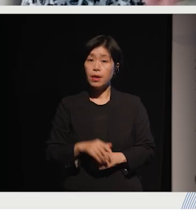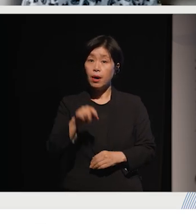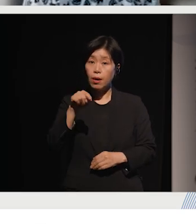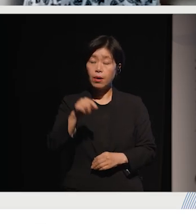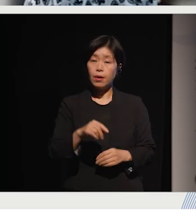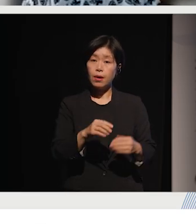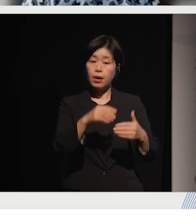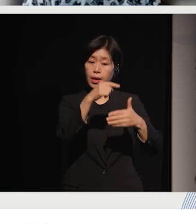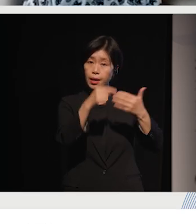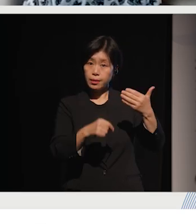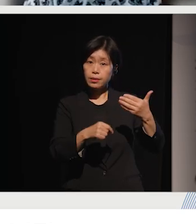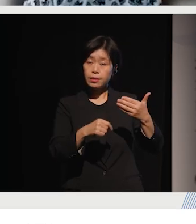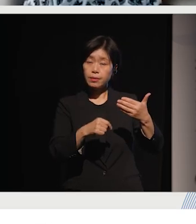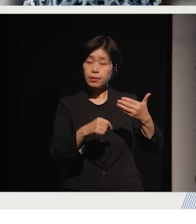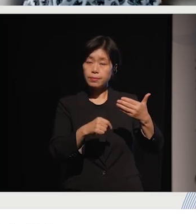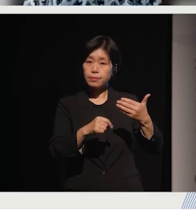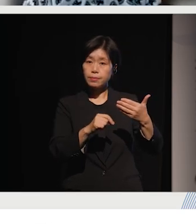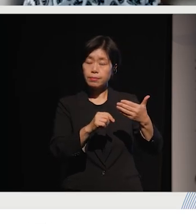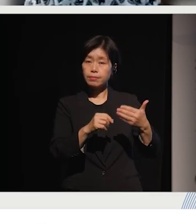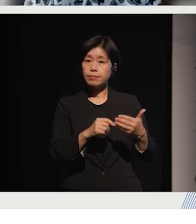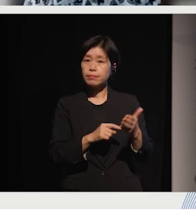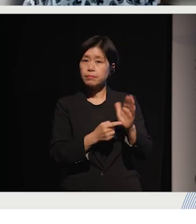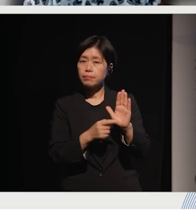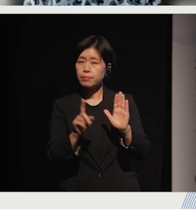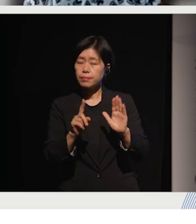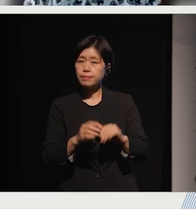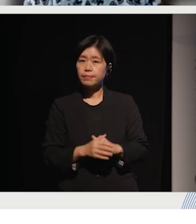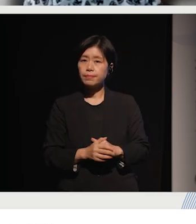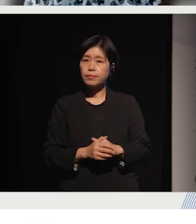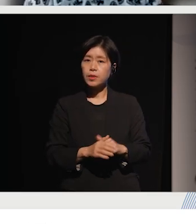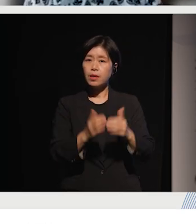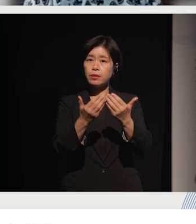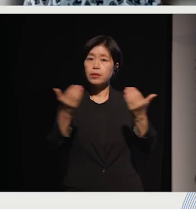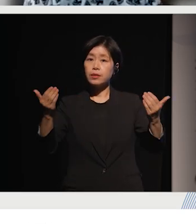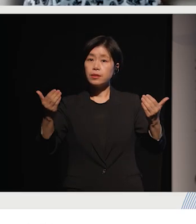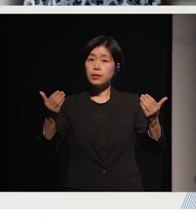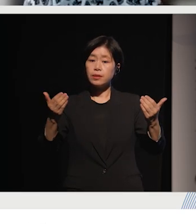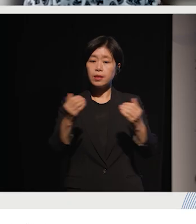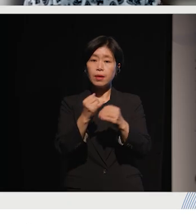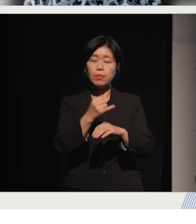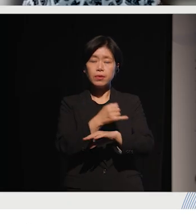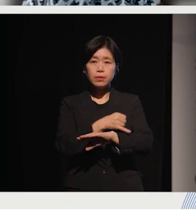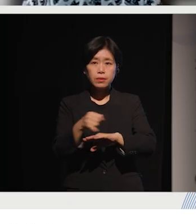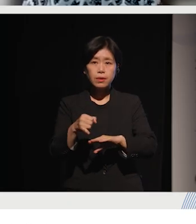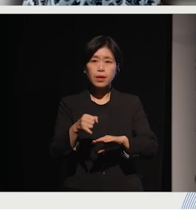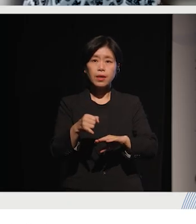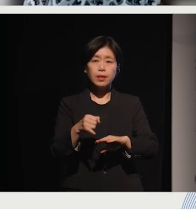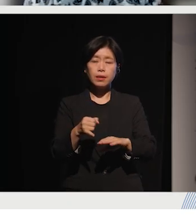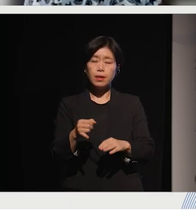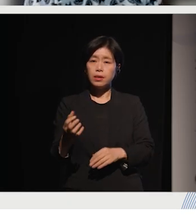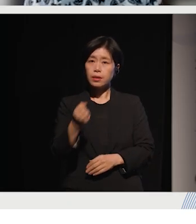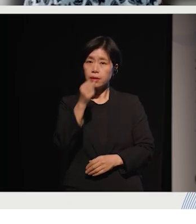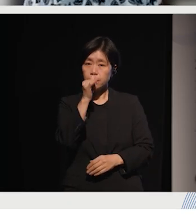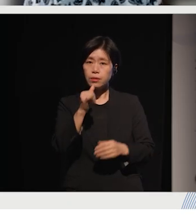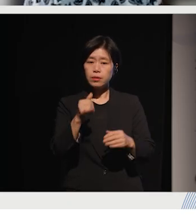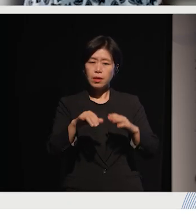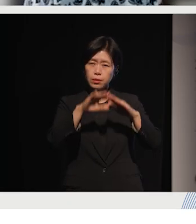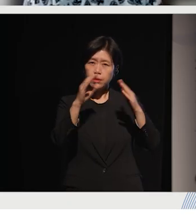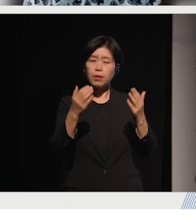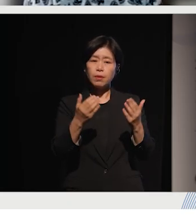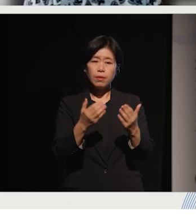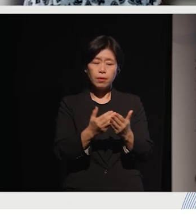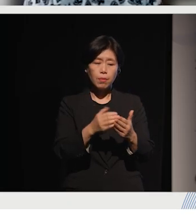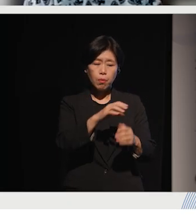first set of guidelines for any museum thinking about accessible exhibition design.